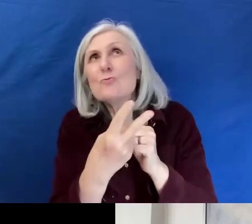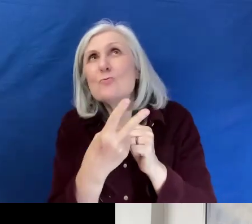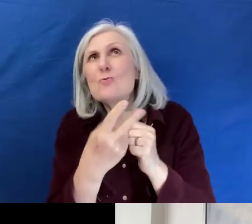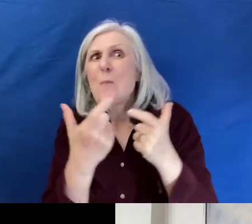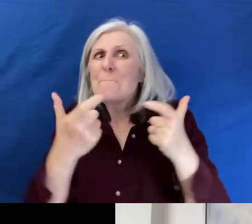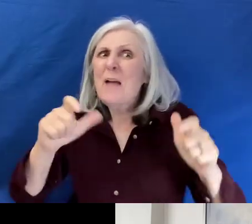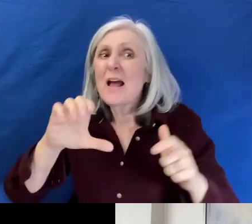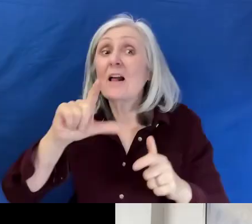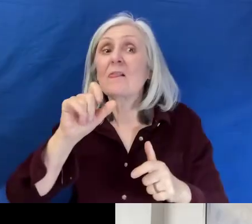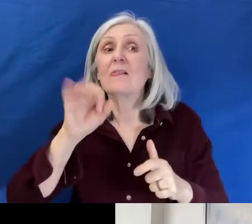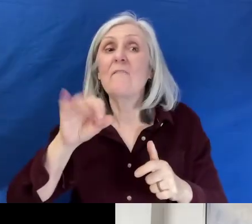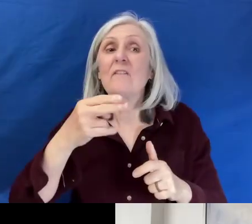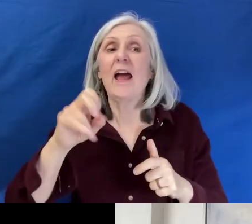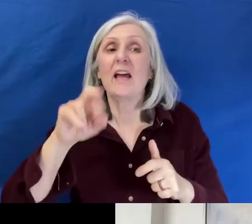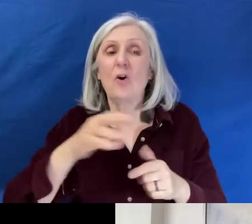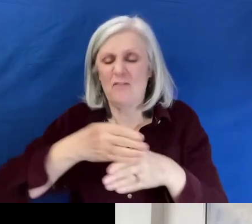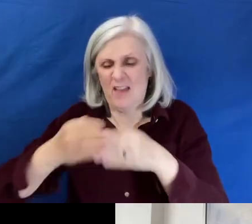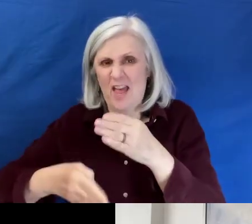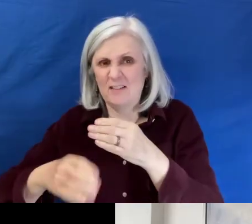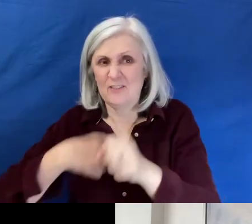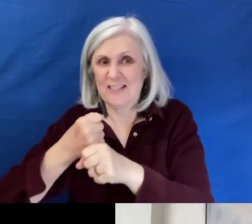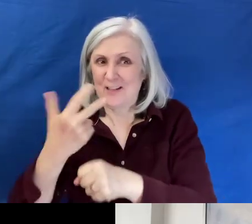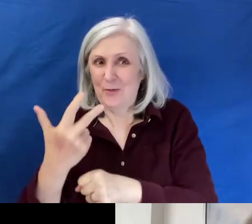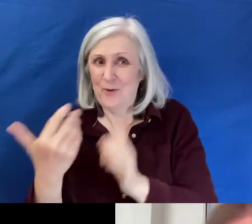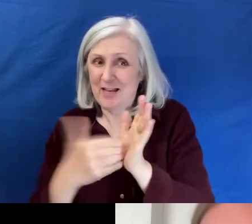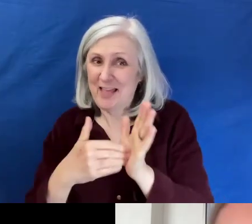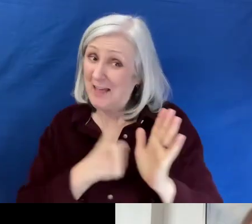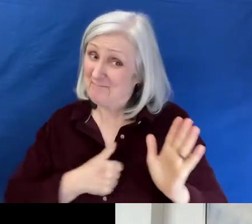massive cliffhangers at the end of season three. Again, sorry.